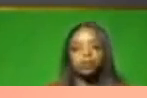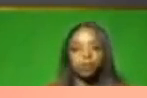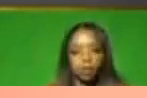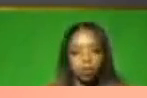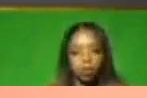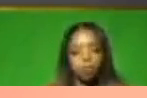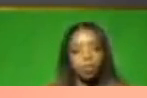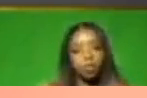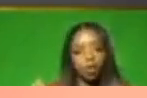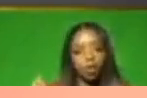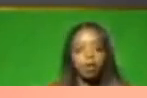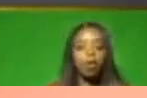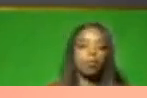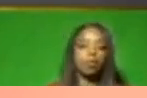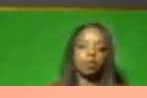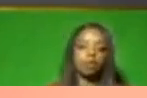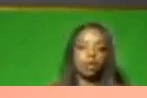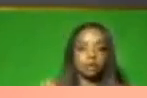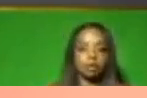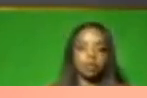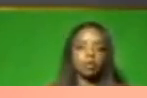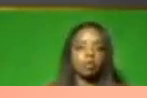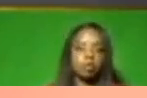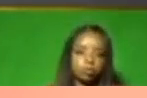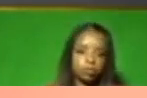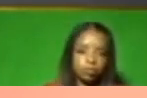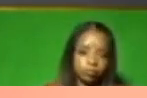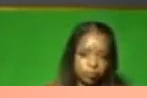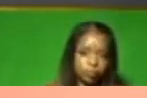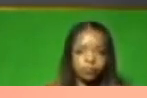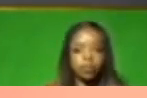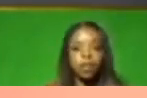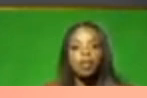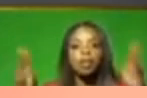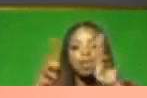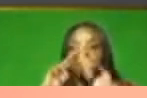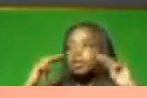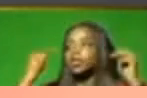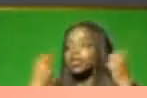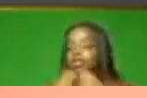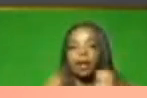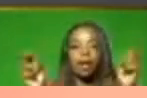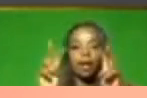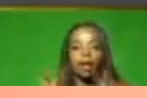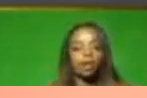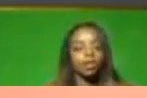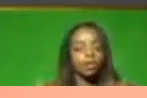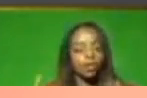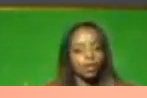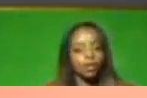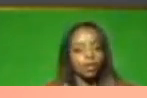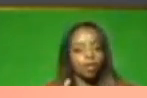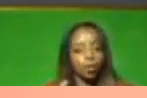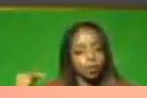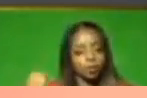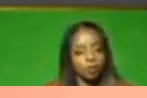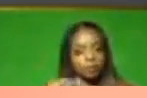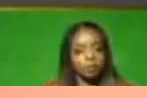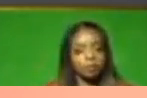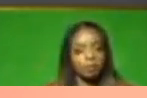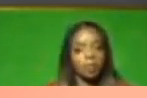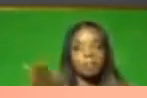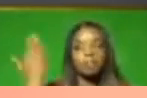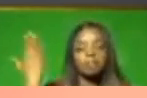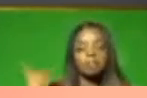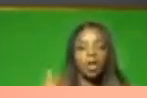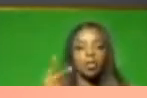in addressing. The National Energy Crisis Committee, which was established in 2022 to